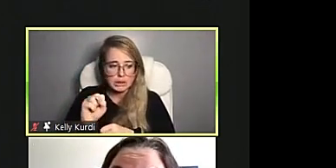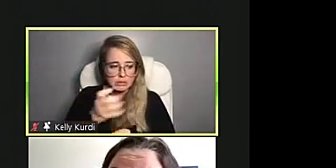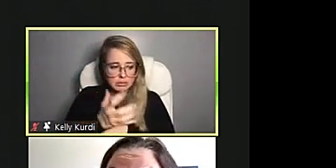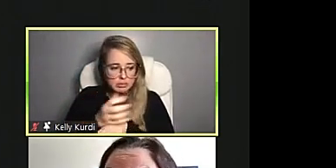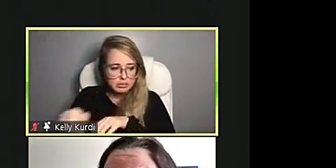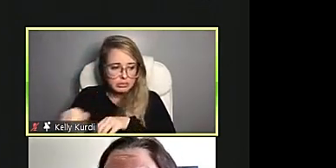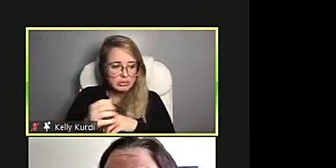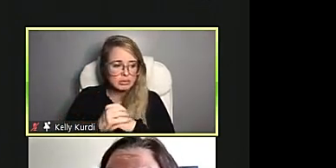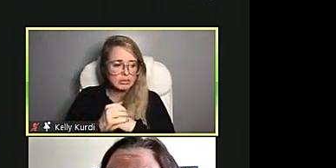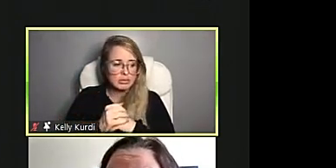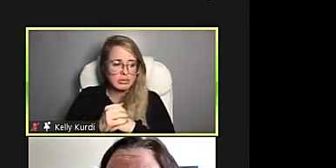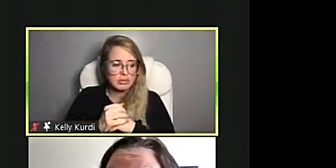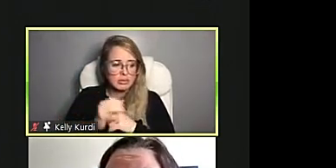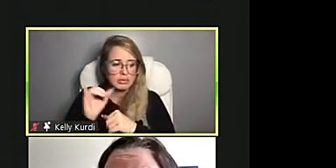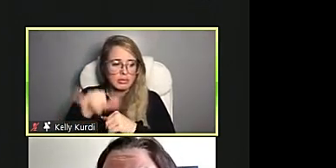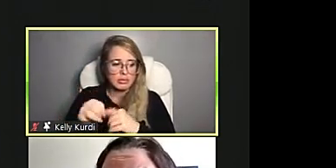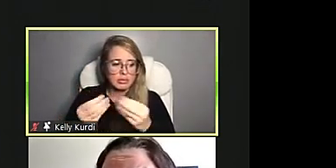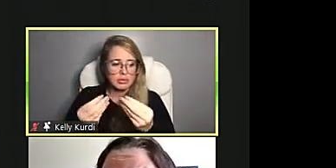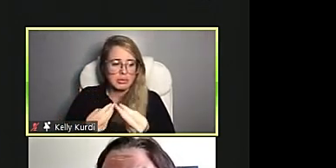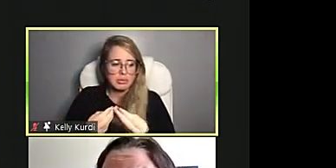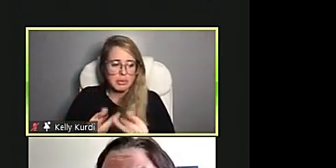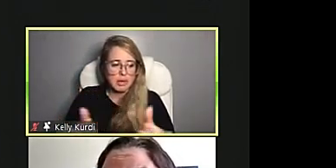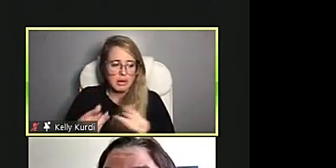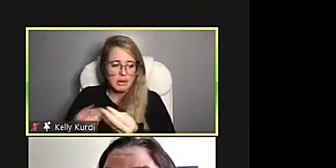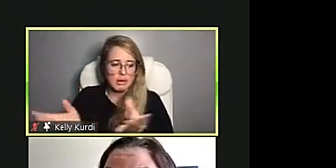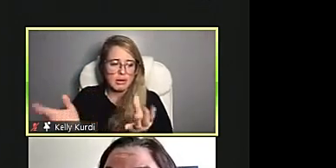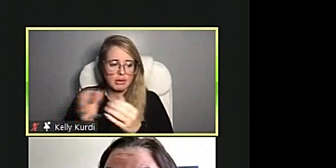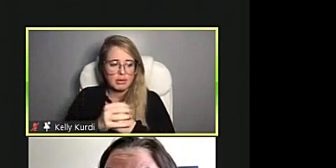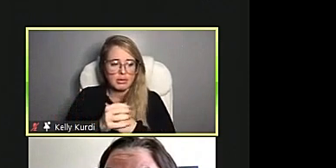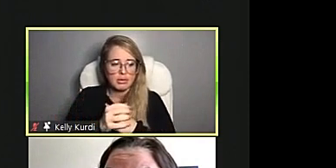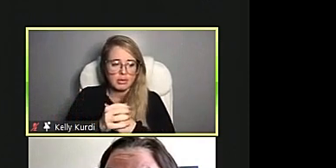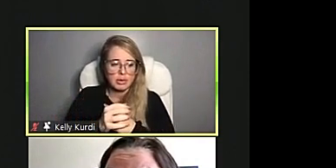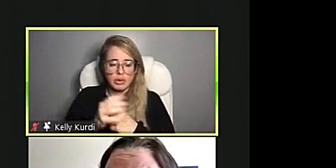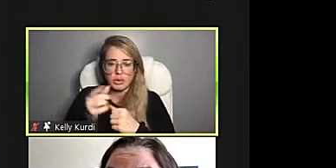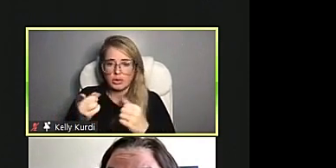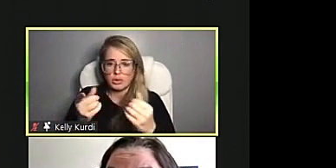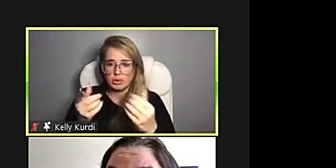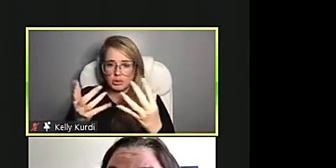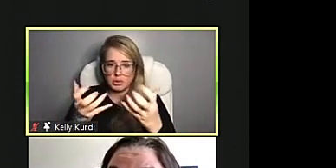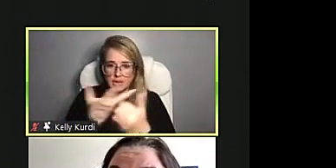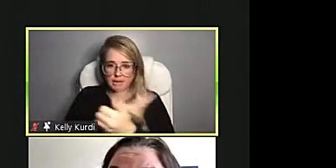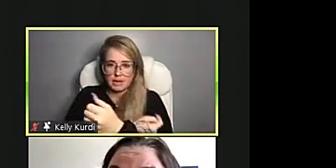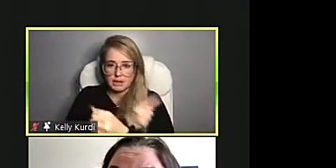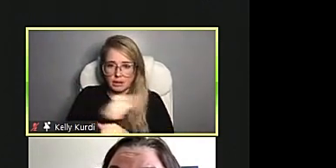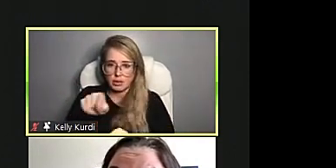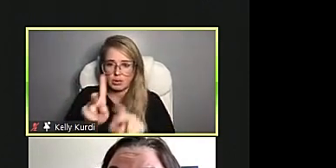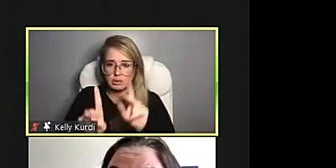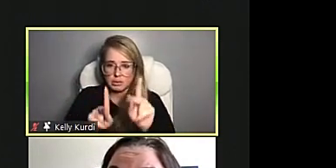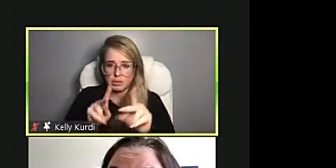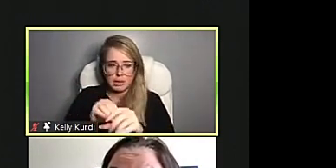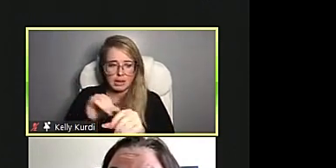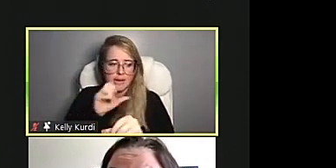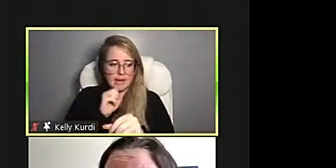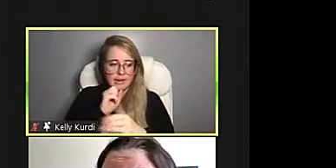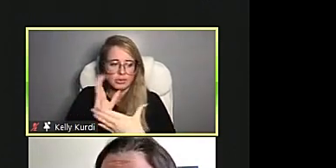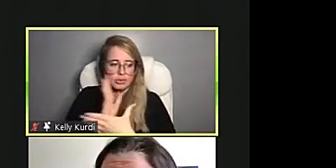What does supply look like right now for the state to be able to vaccinate a lot of these Coloradans within that age group?